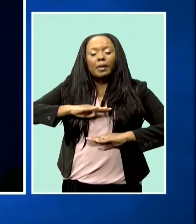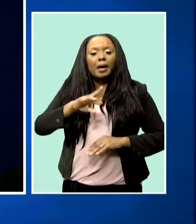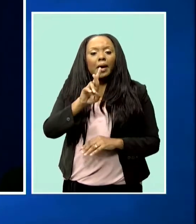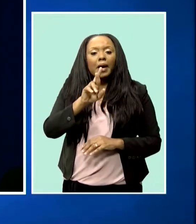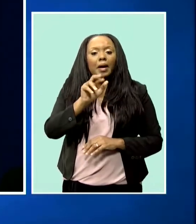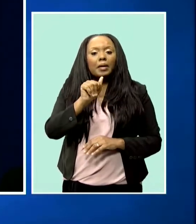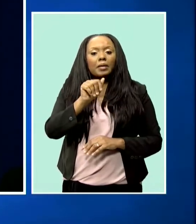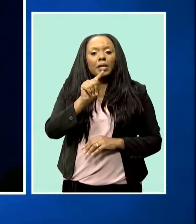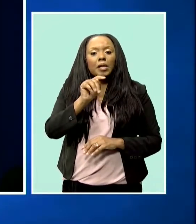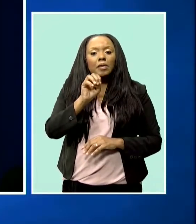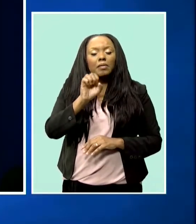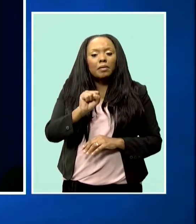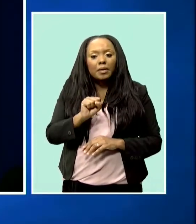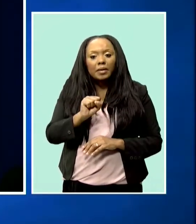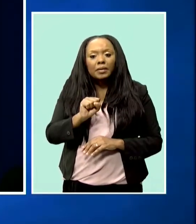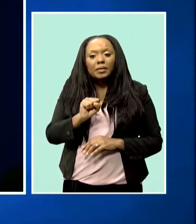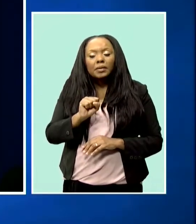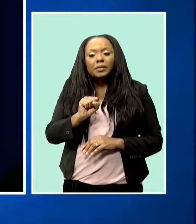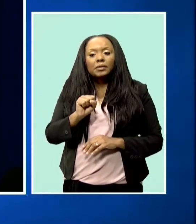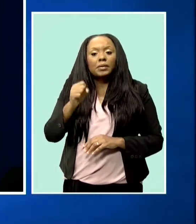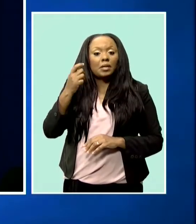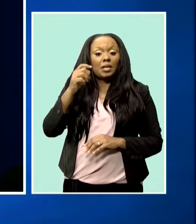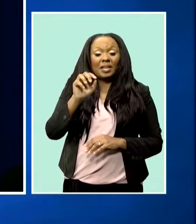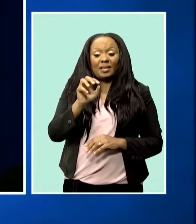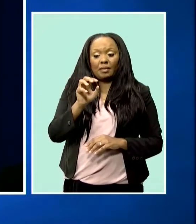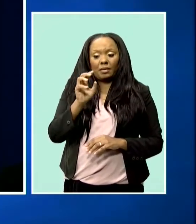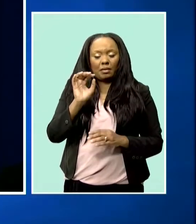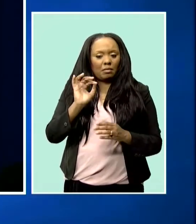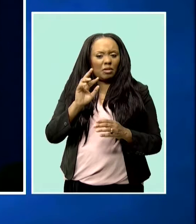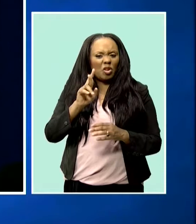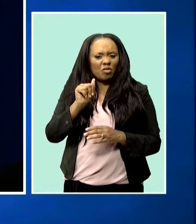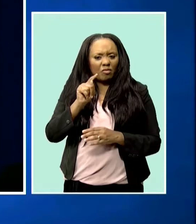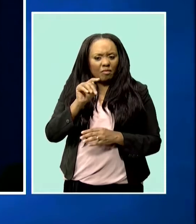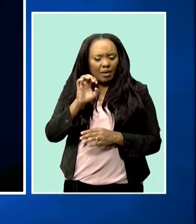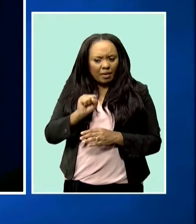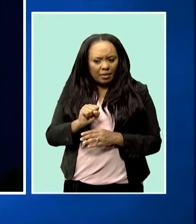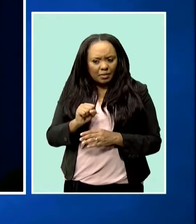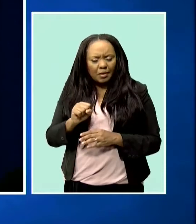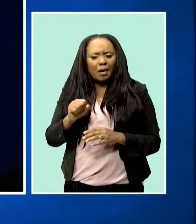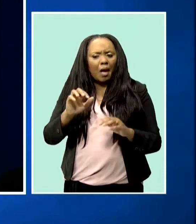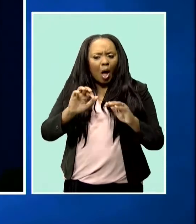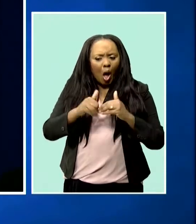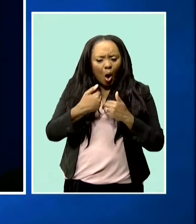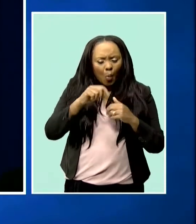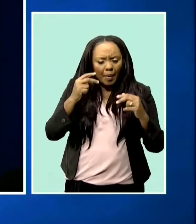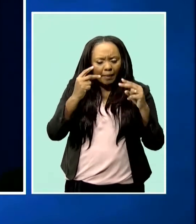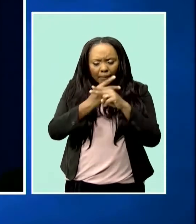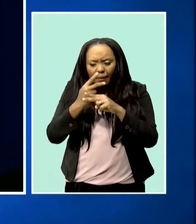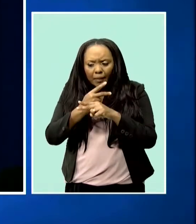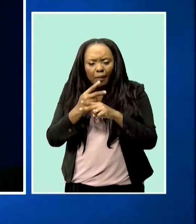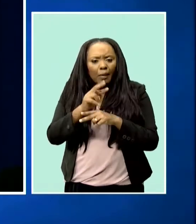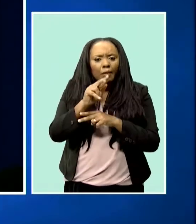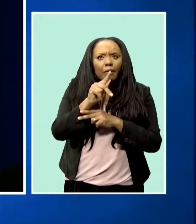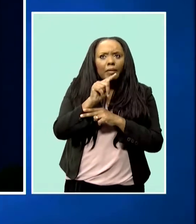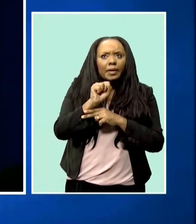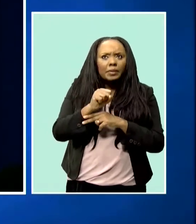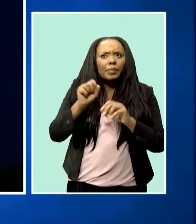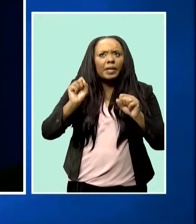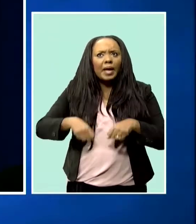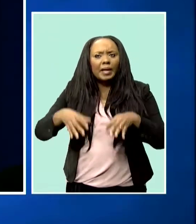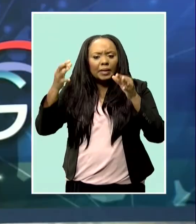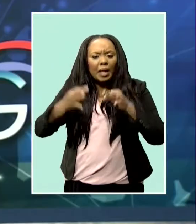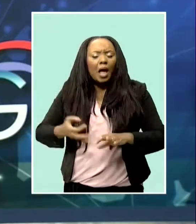for generation plant assets can be conveniently determined in these proceedings now before the